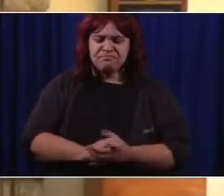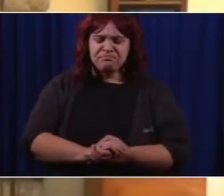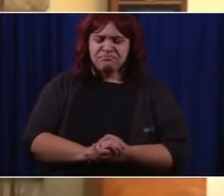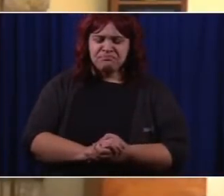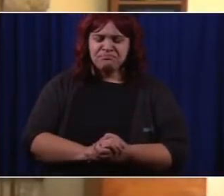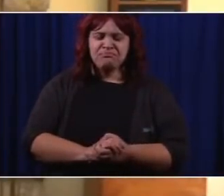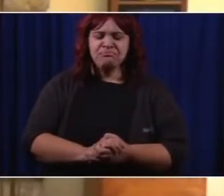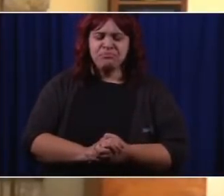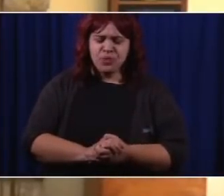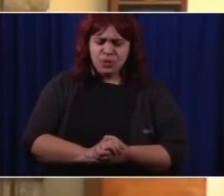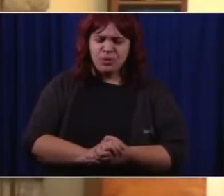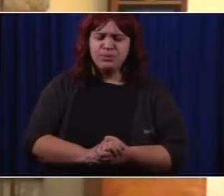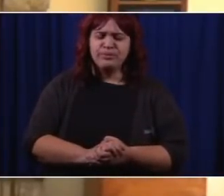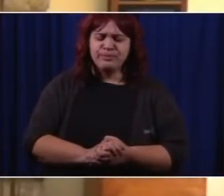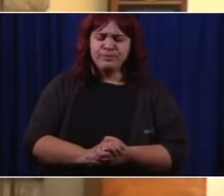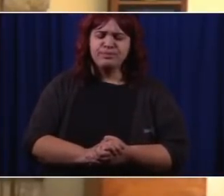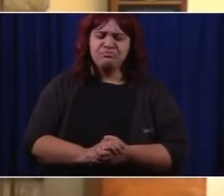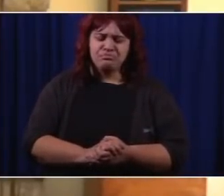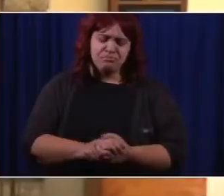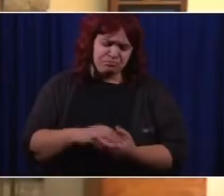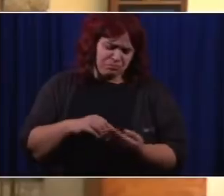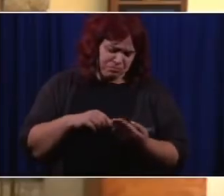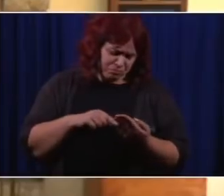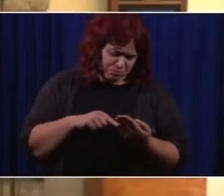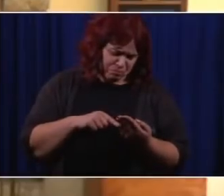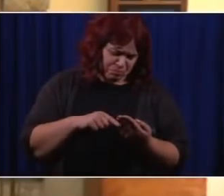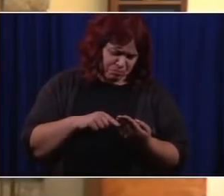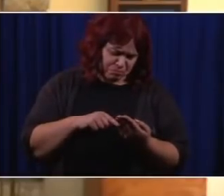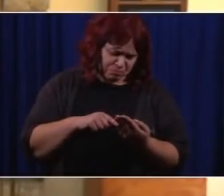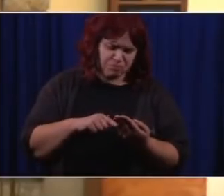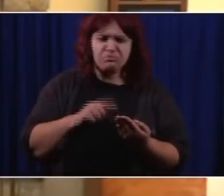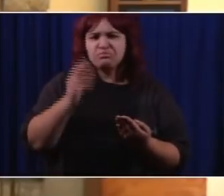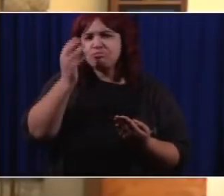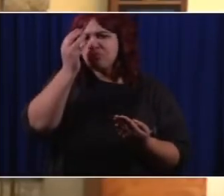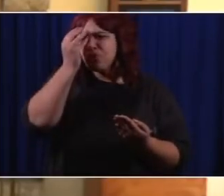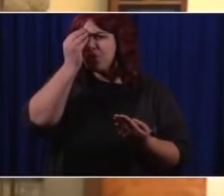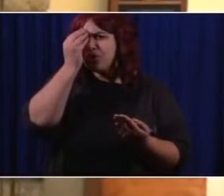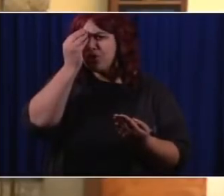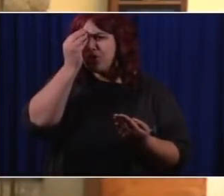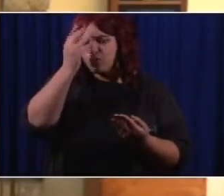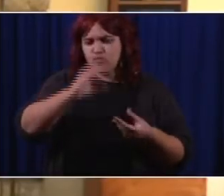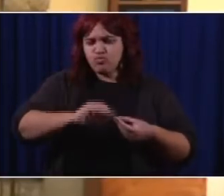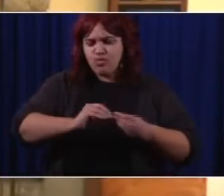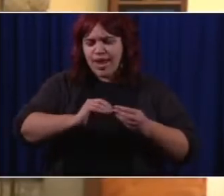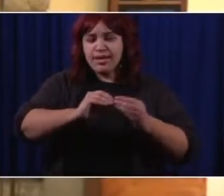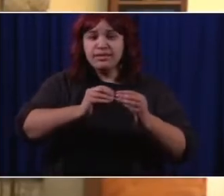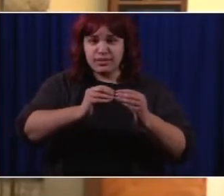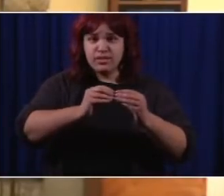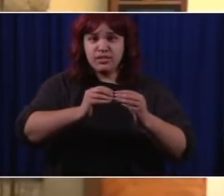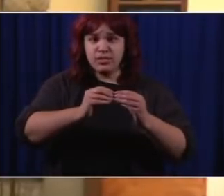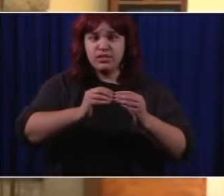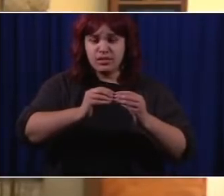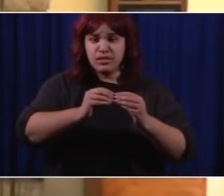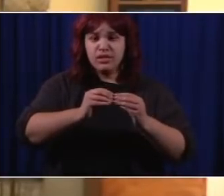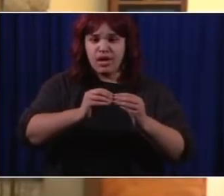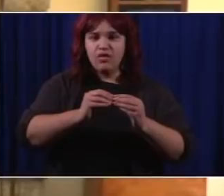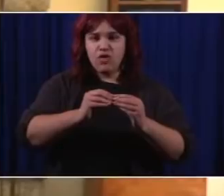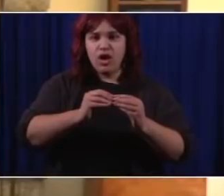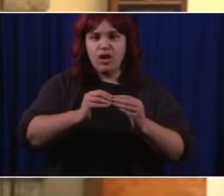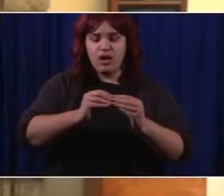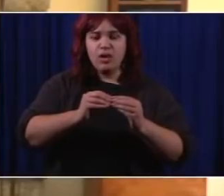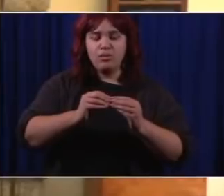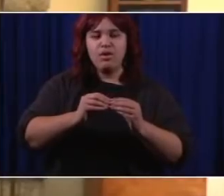Given the rate at which cases have risen, we went and only took a week to go